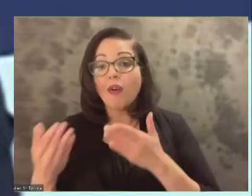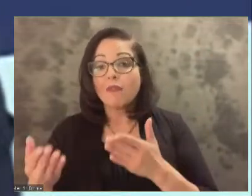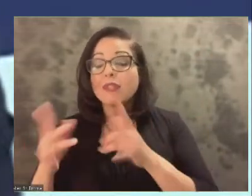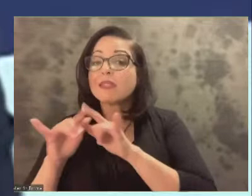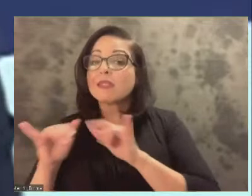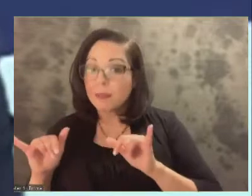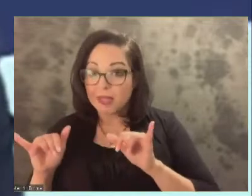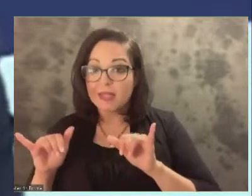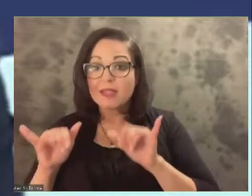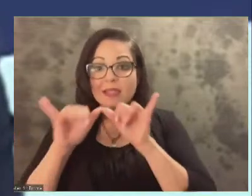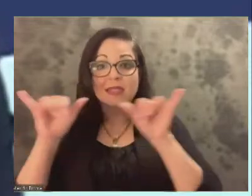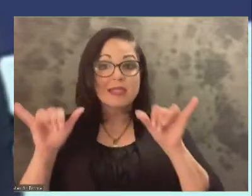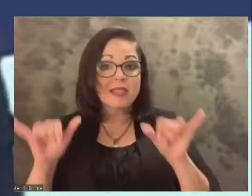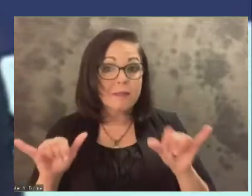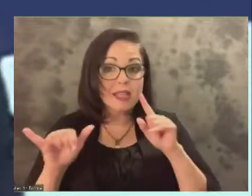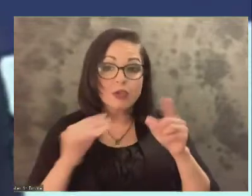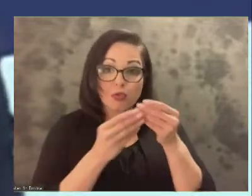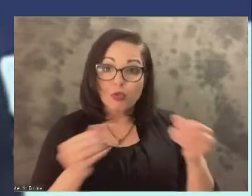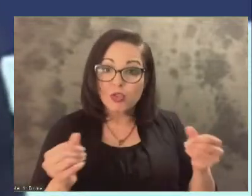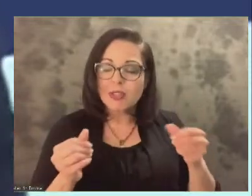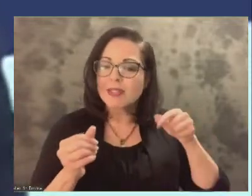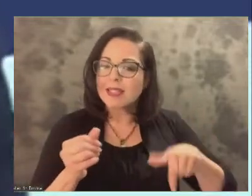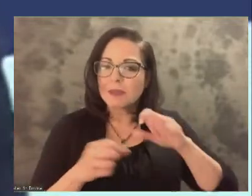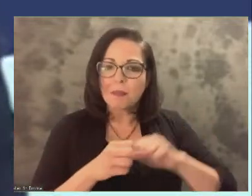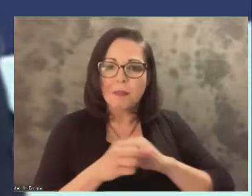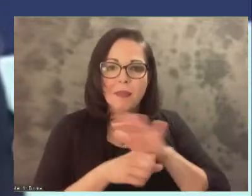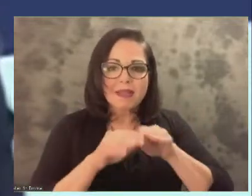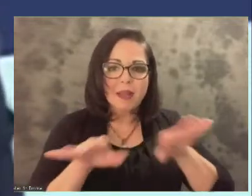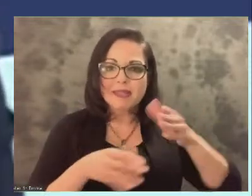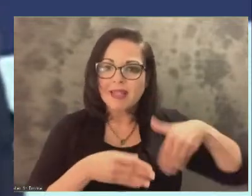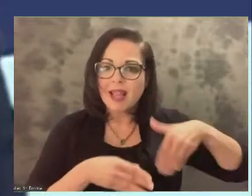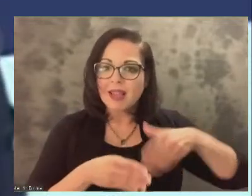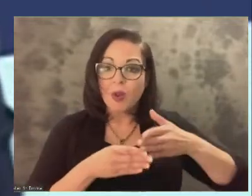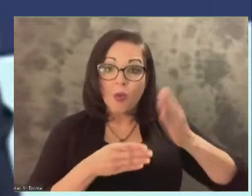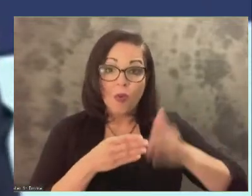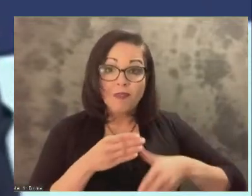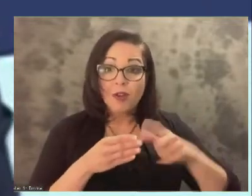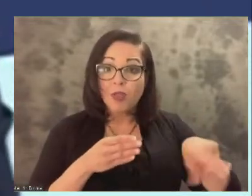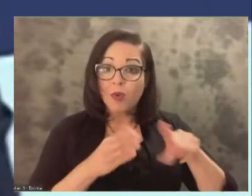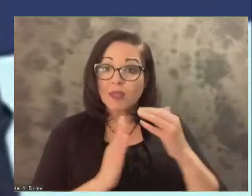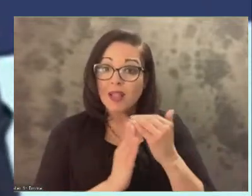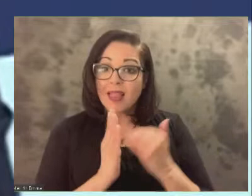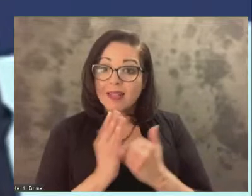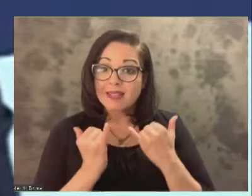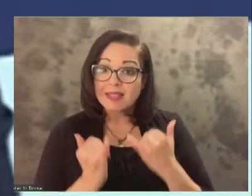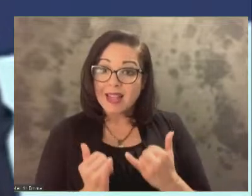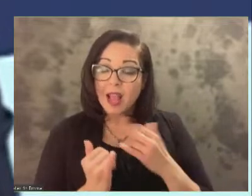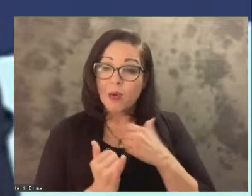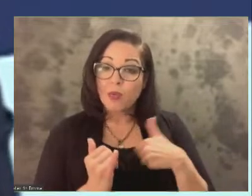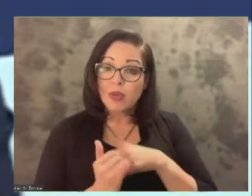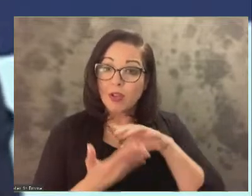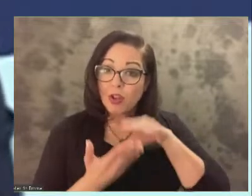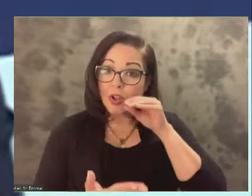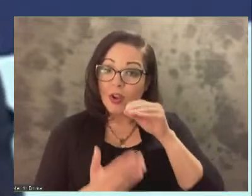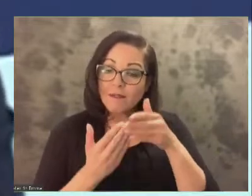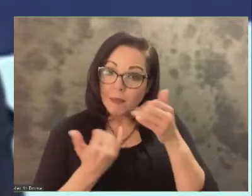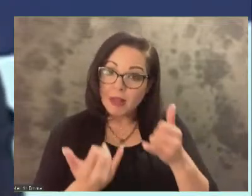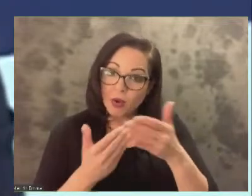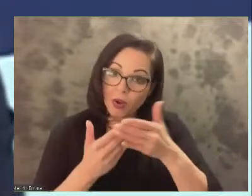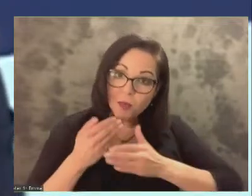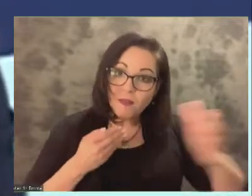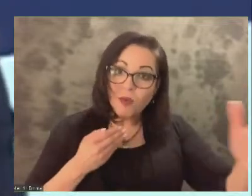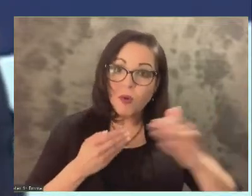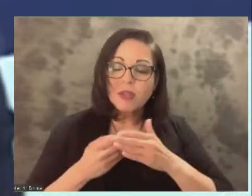sustained efforts, and the pandemic is not yet over. These are lessons and actions for now and for moving forward. And